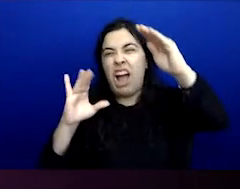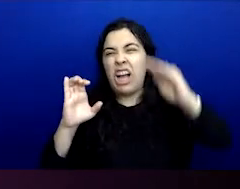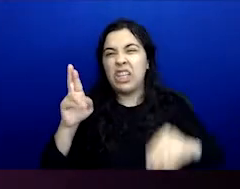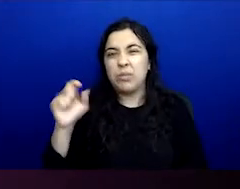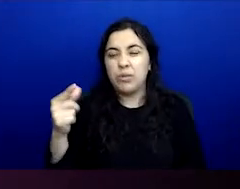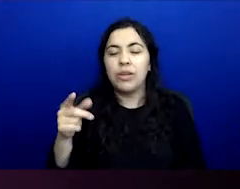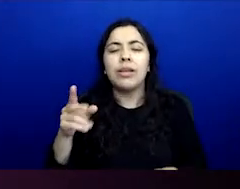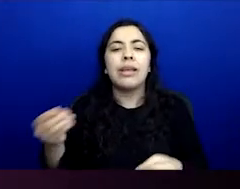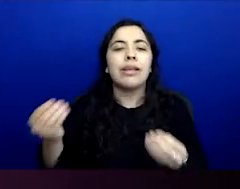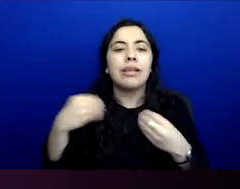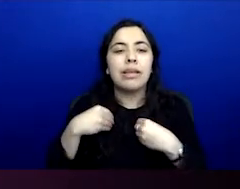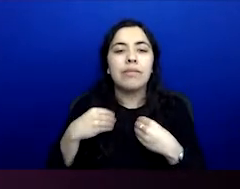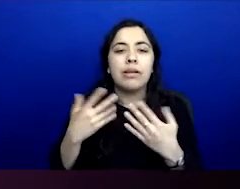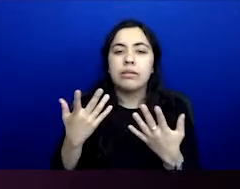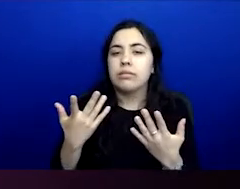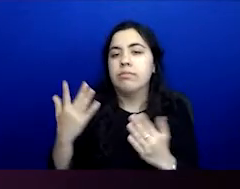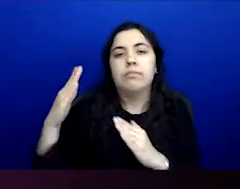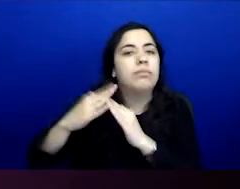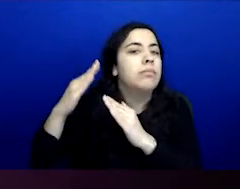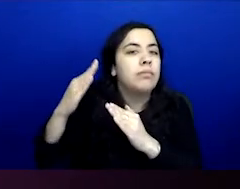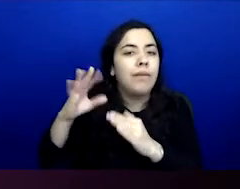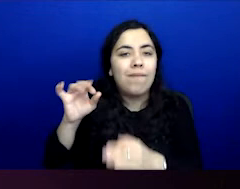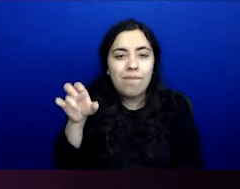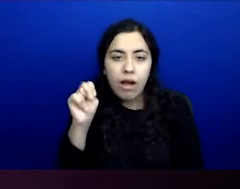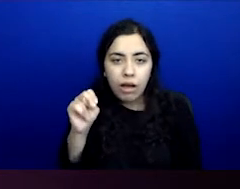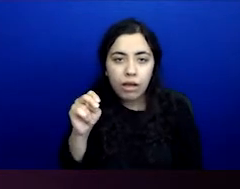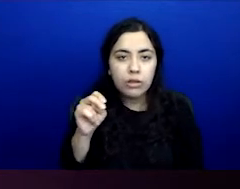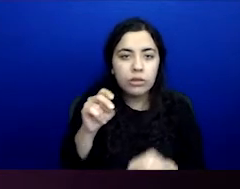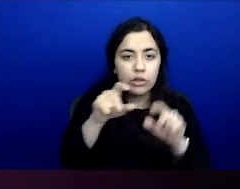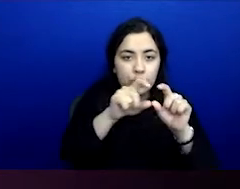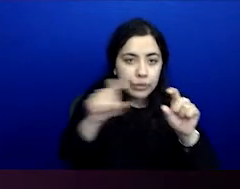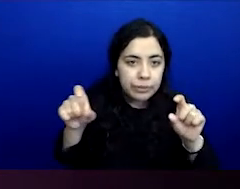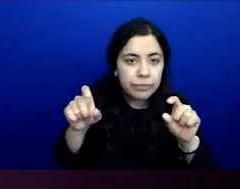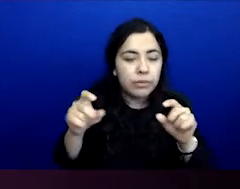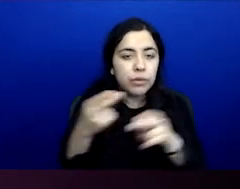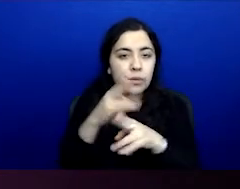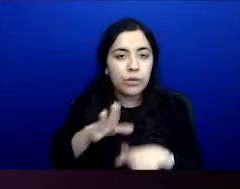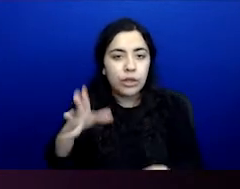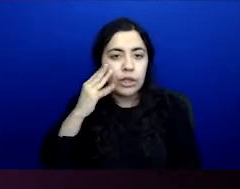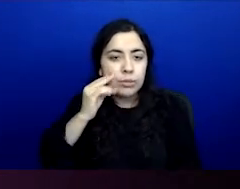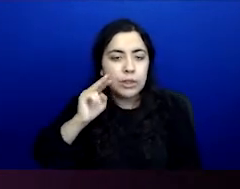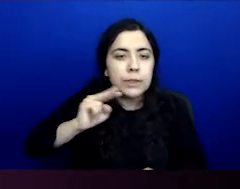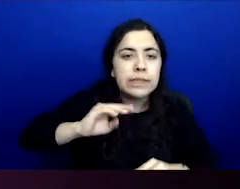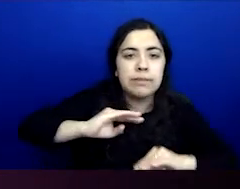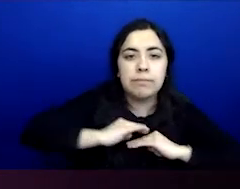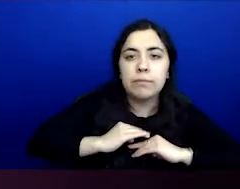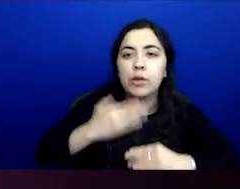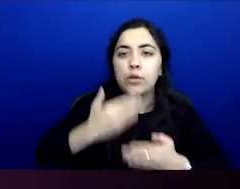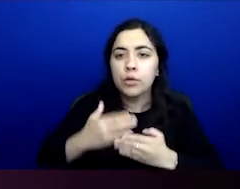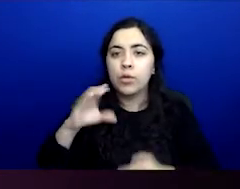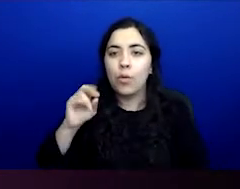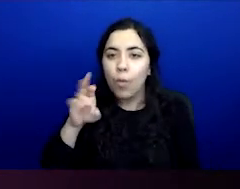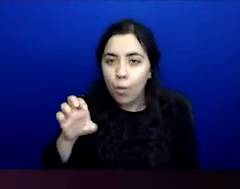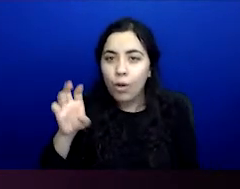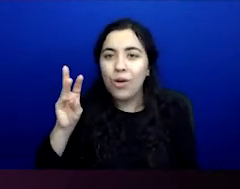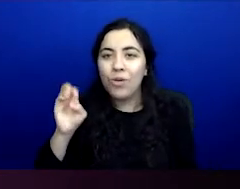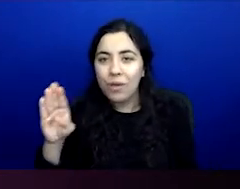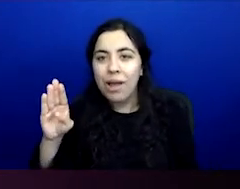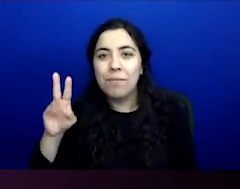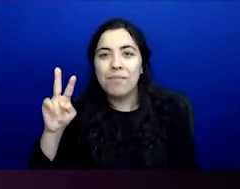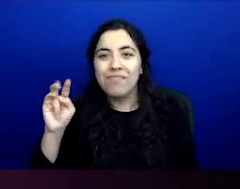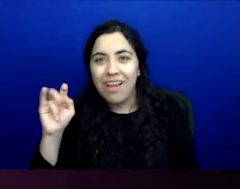scripts, ultimately resulting in a good user experience and good Core Web Vitals. Now, from a